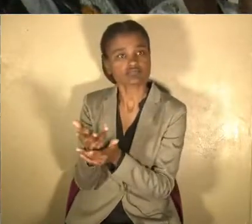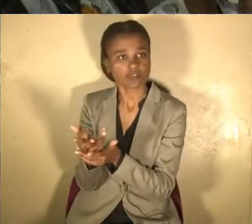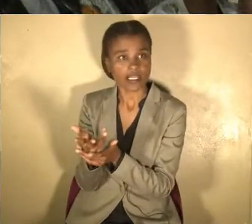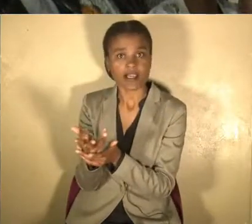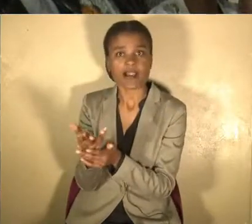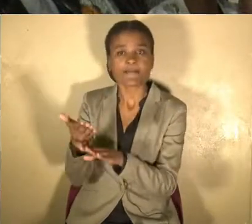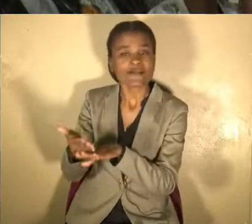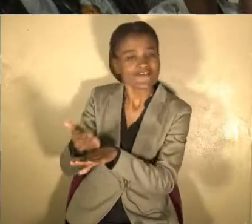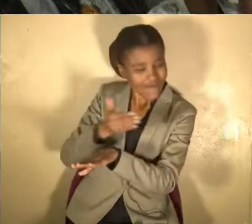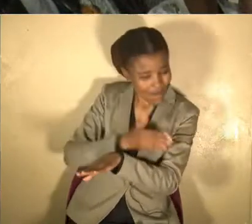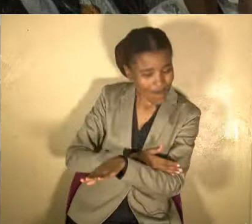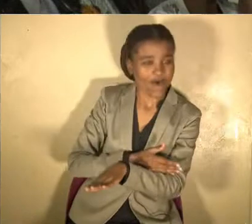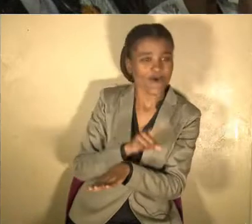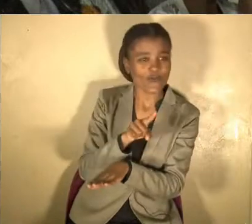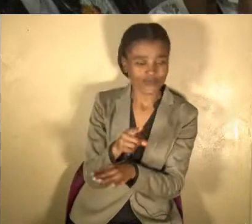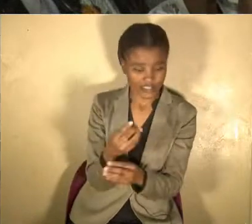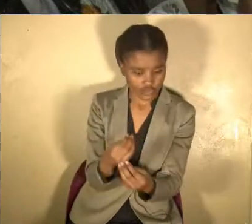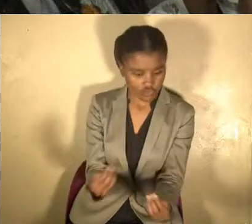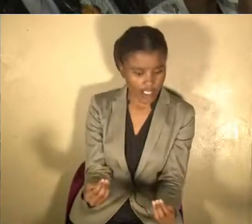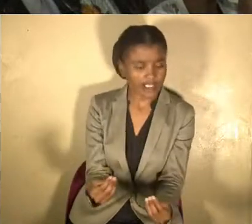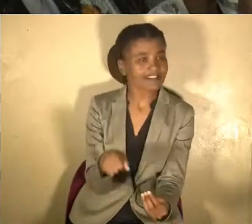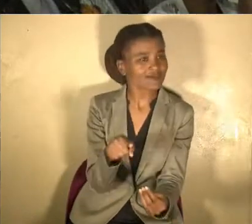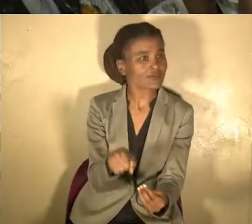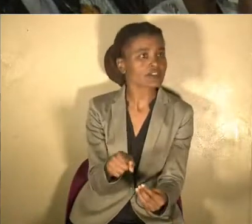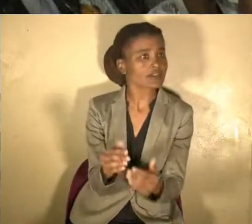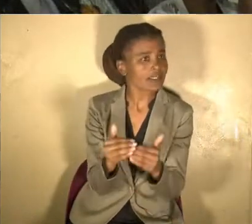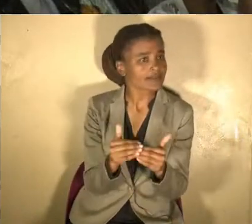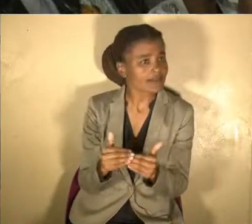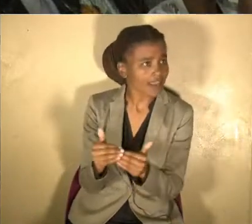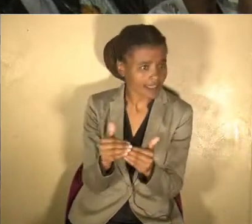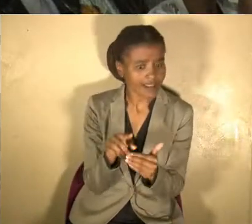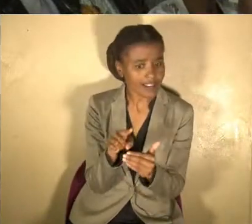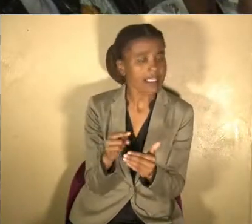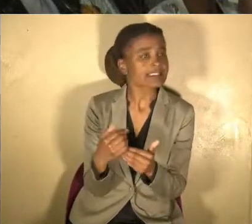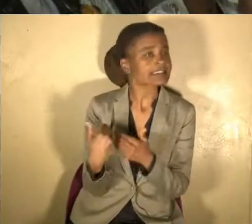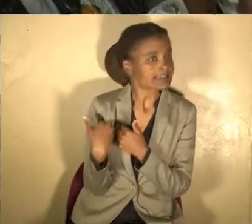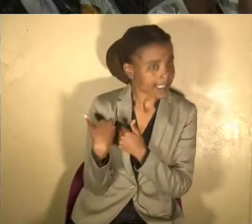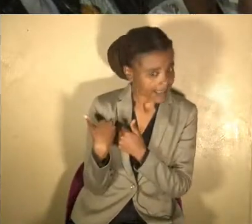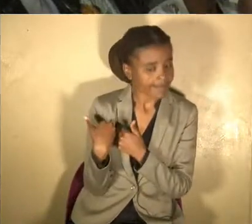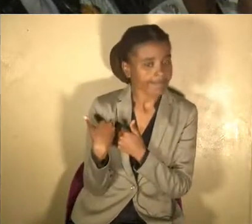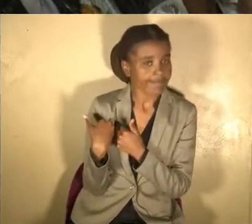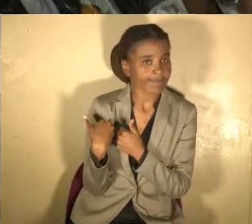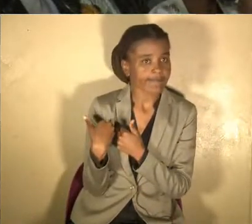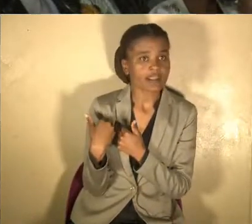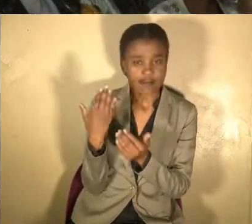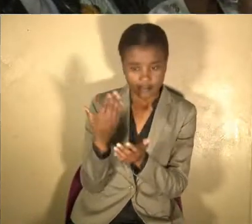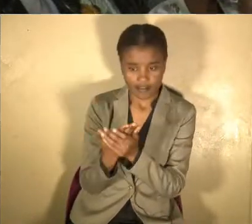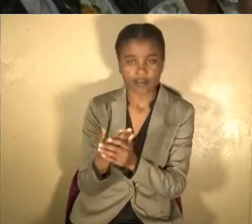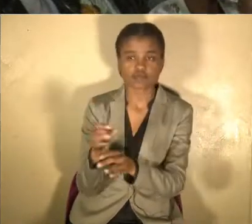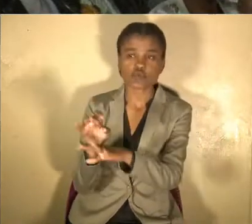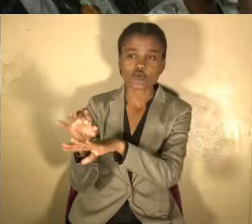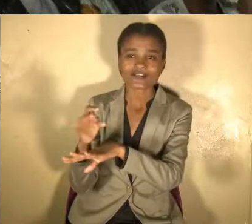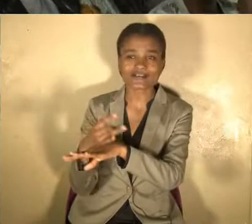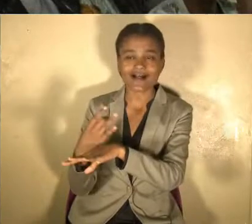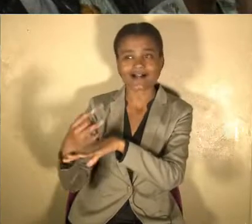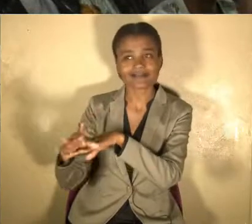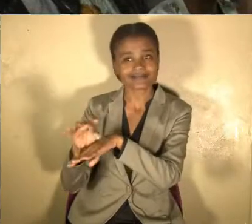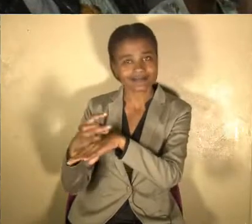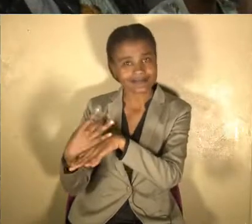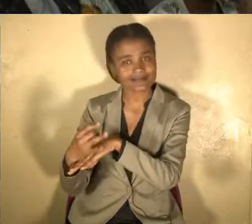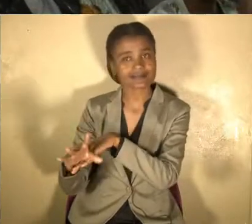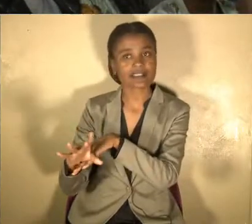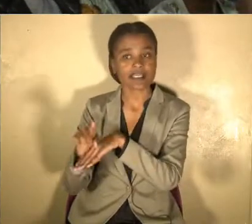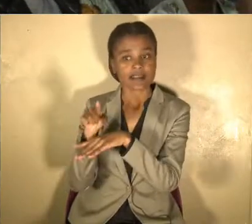child and we'll place the child in more temporary safe care until such time really clear gore ngwana o ka